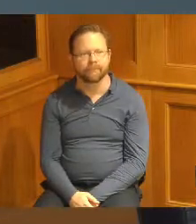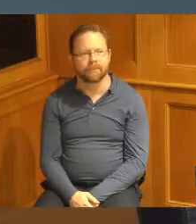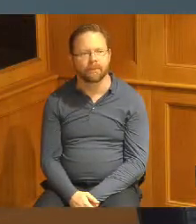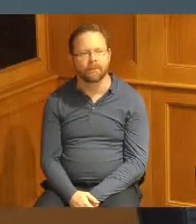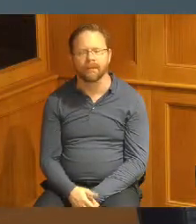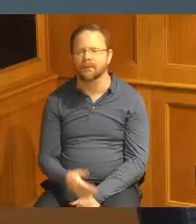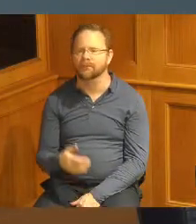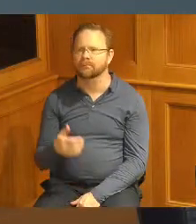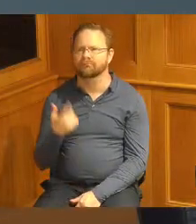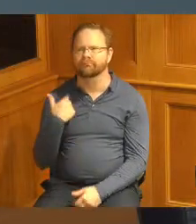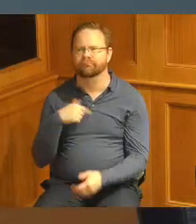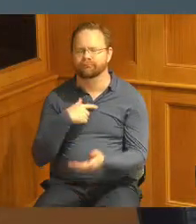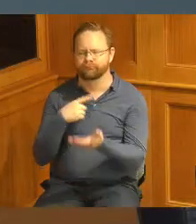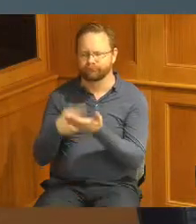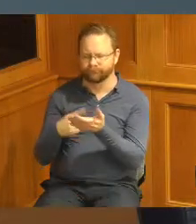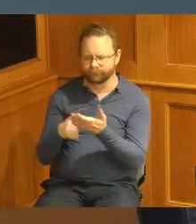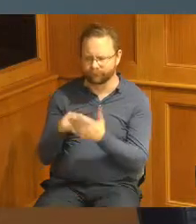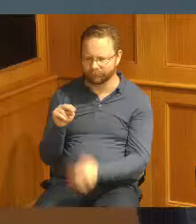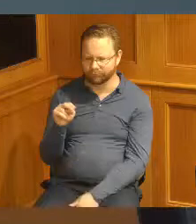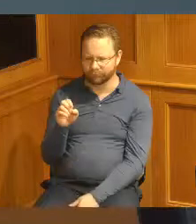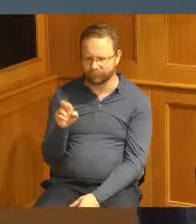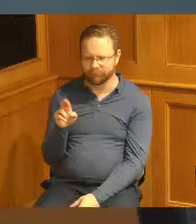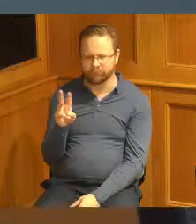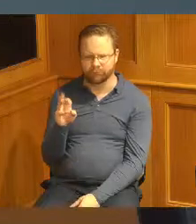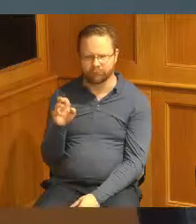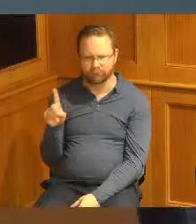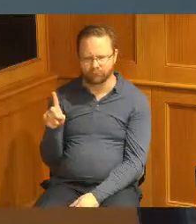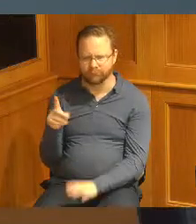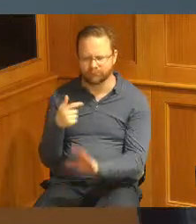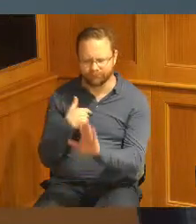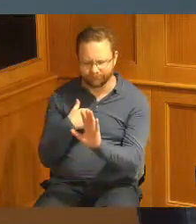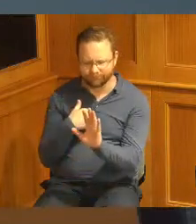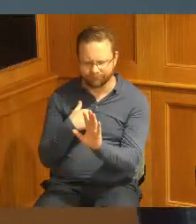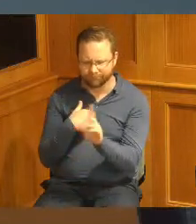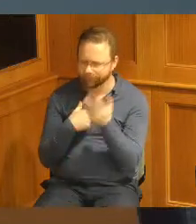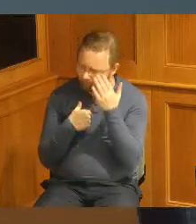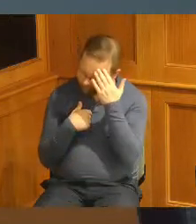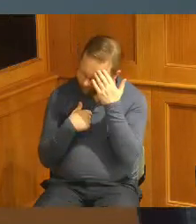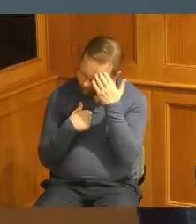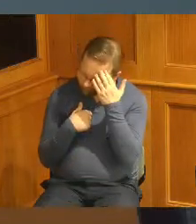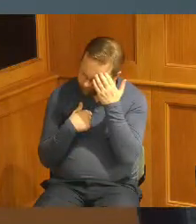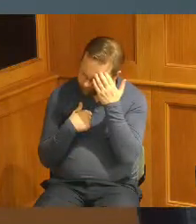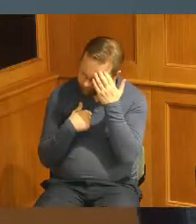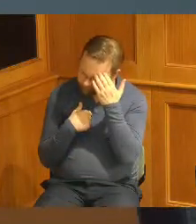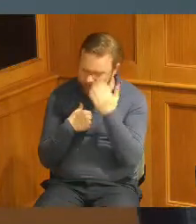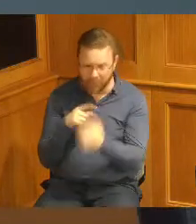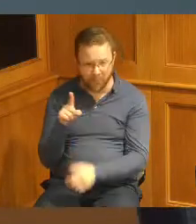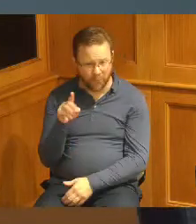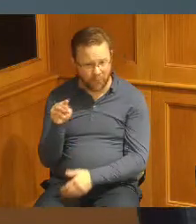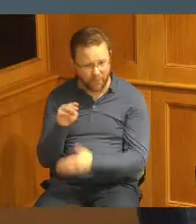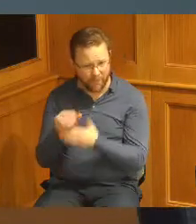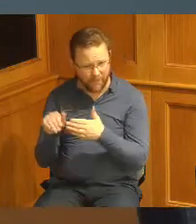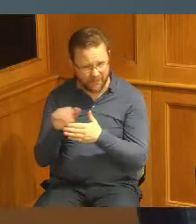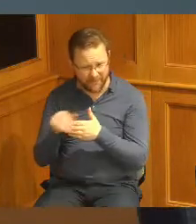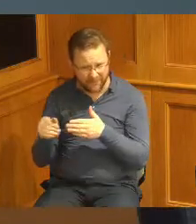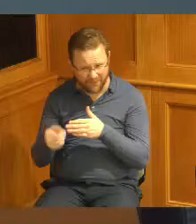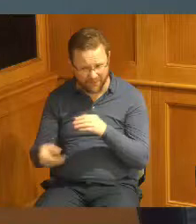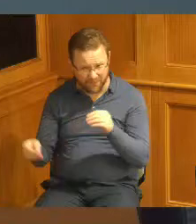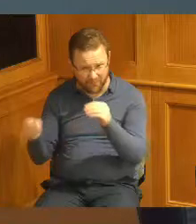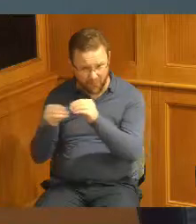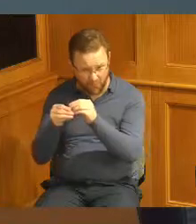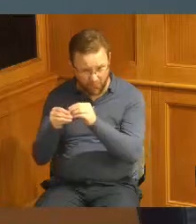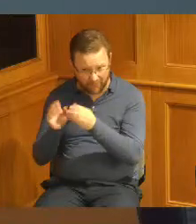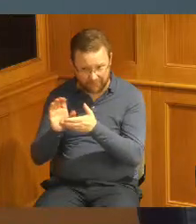about Norwood, I do have I don't know, 1 million additional monies we're